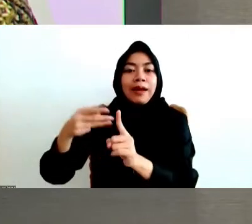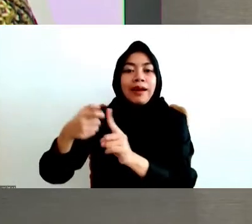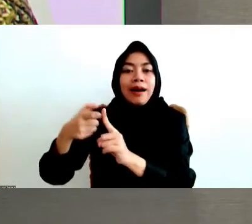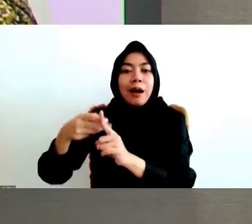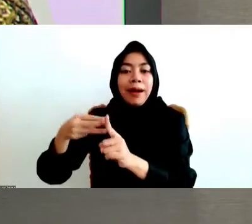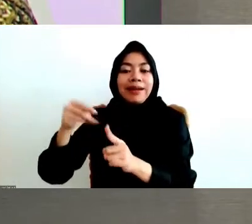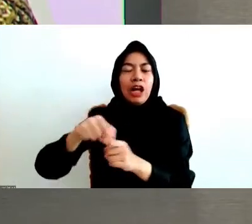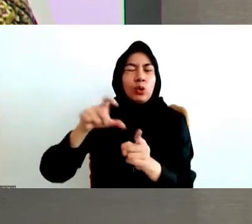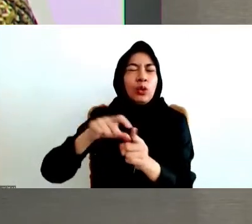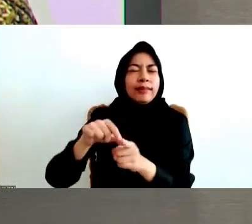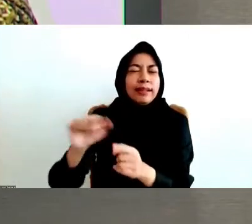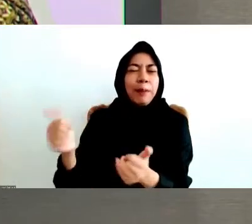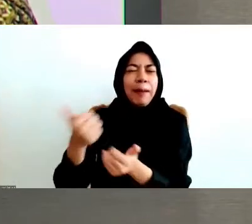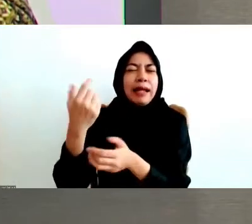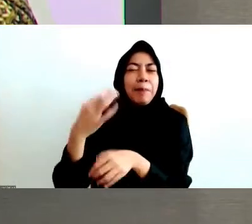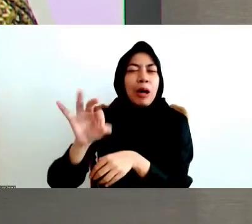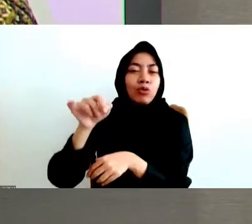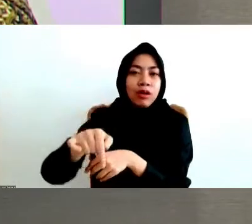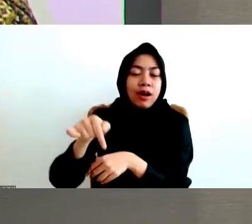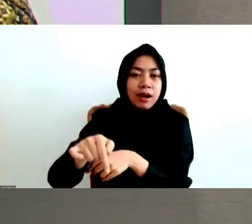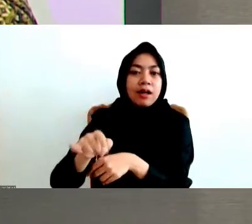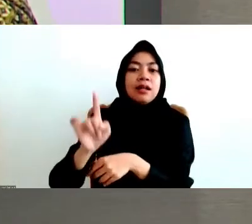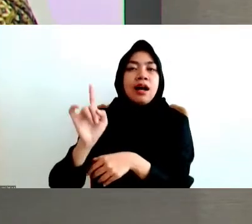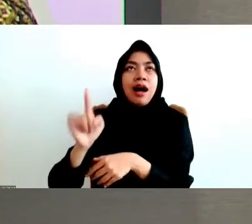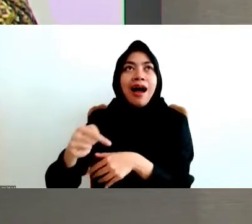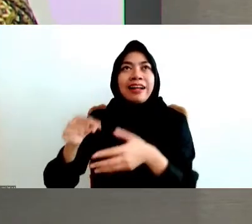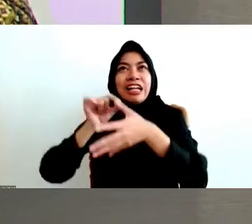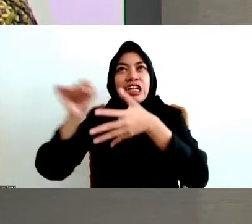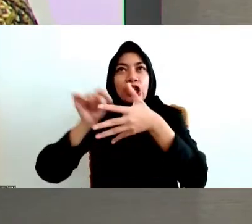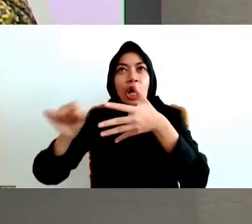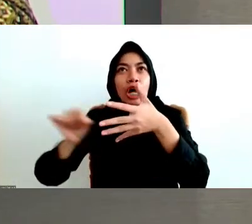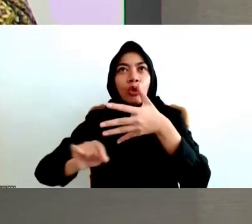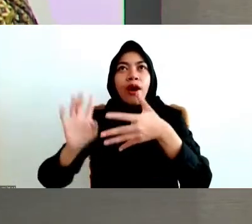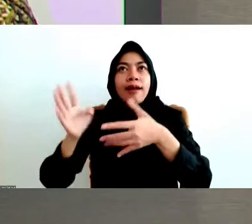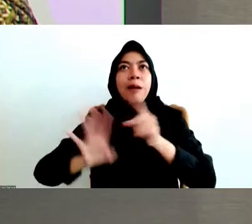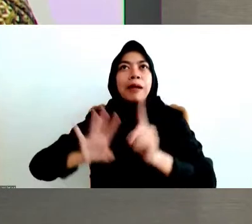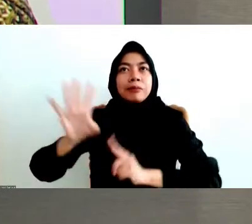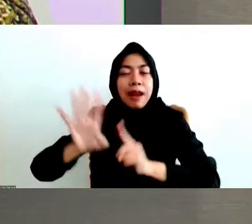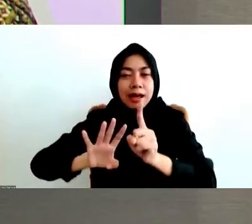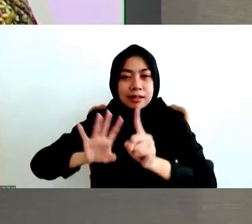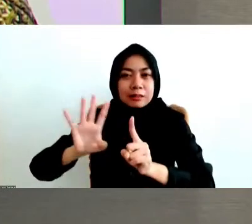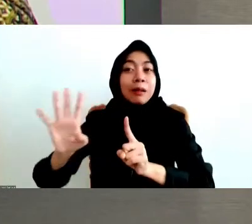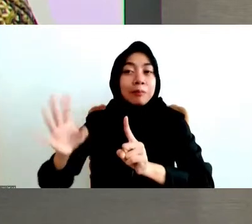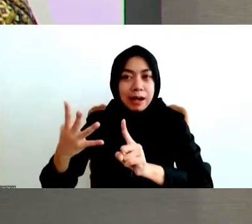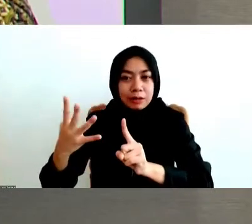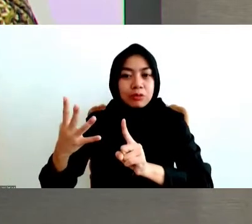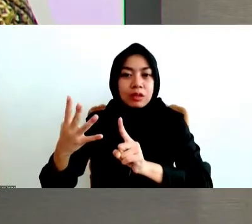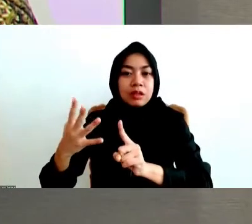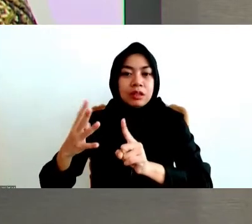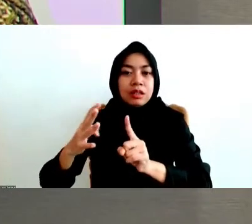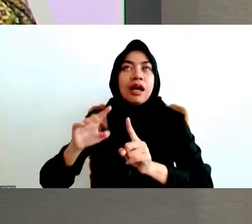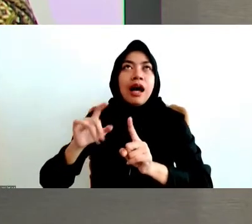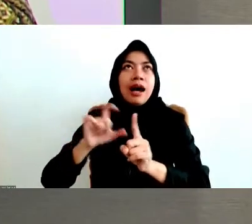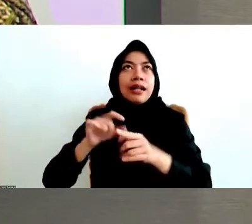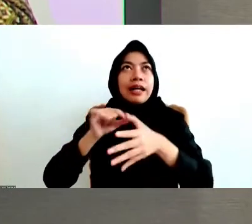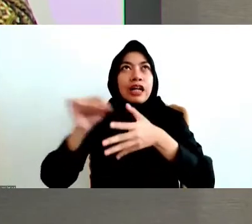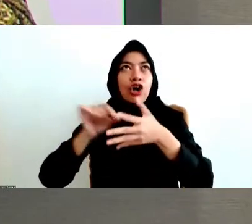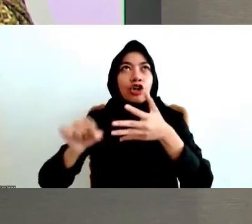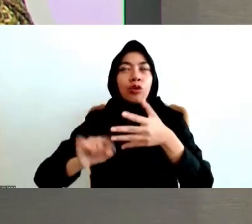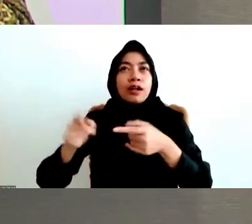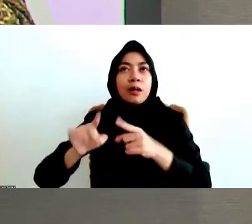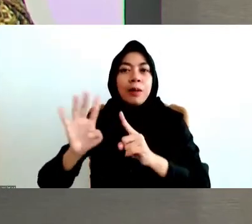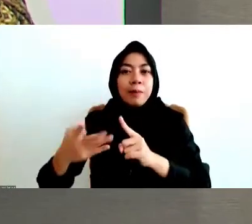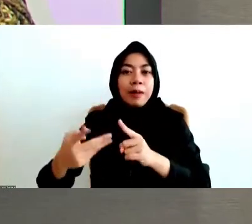like 40 indicators. Again, the only main issue is that there's a lack detail in the